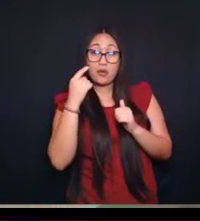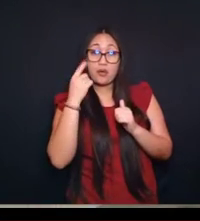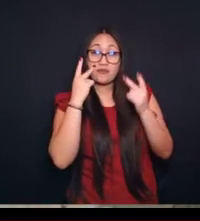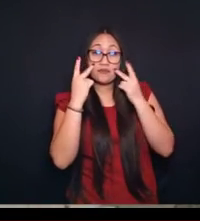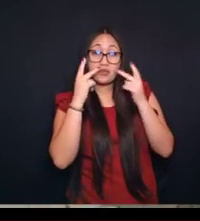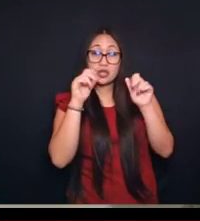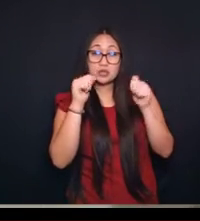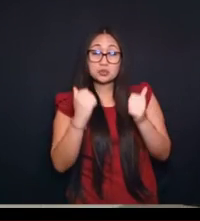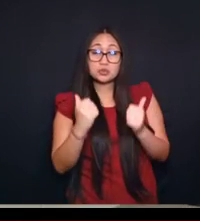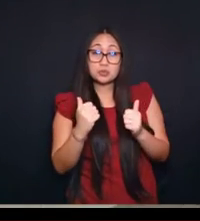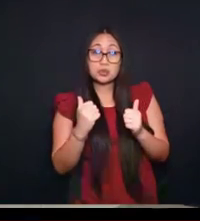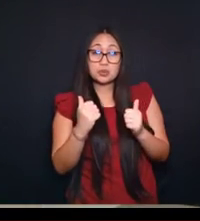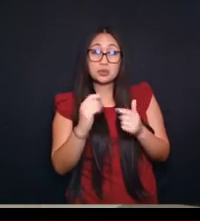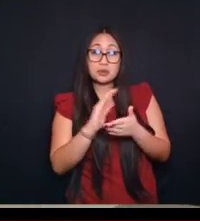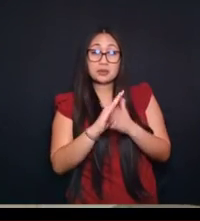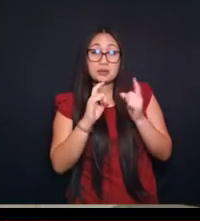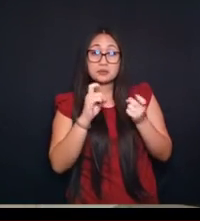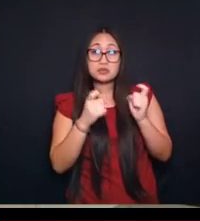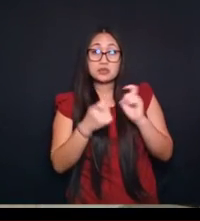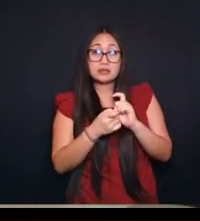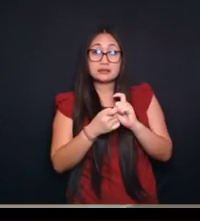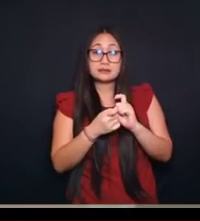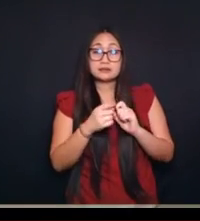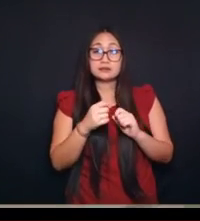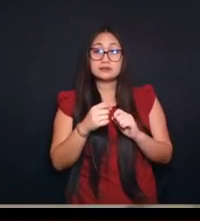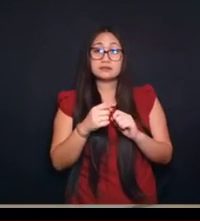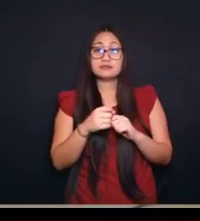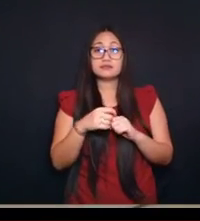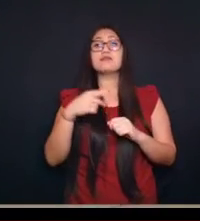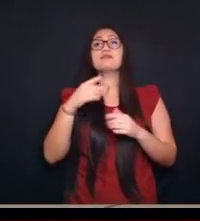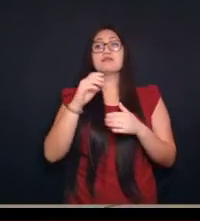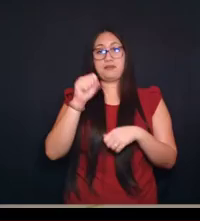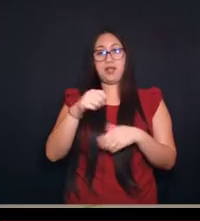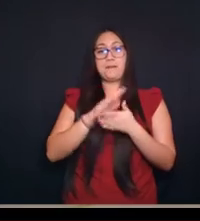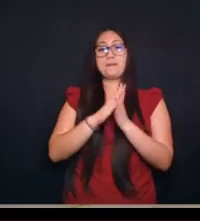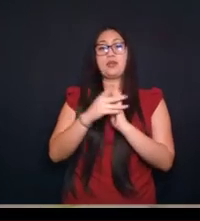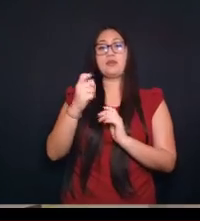fact? No, becoming prey is a lot more important. Okay, all right.